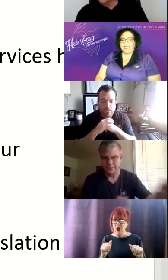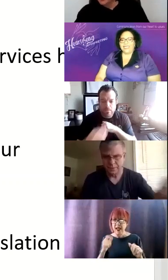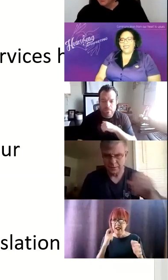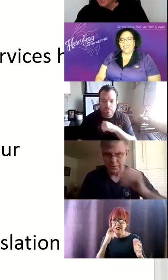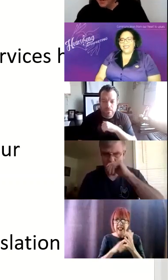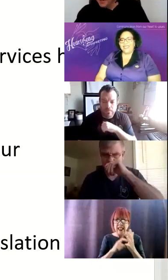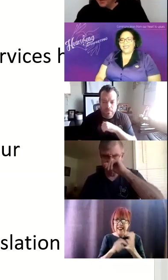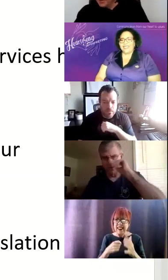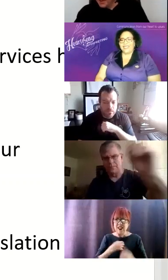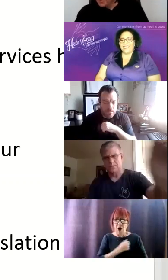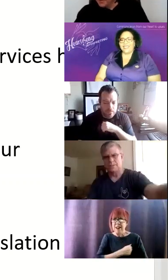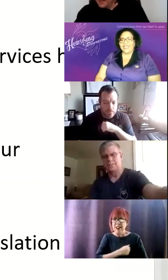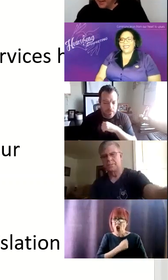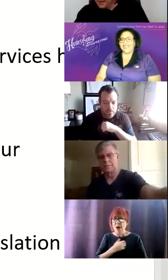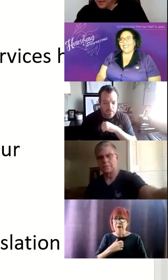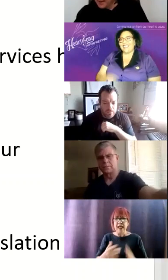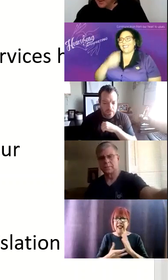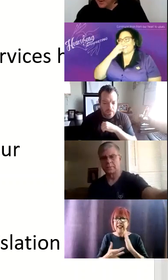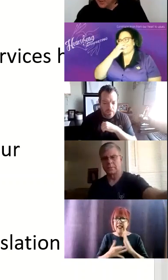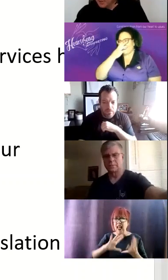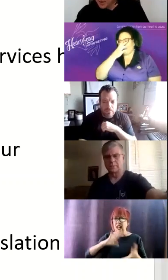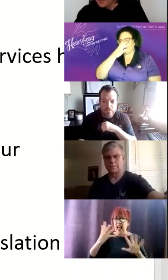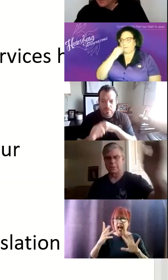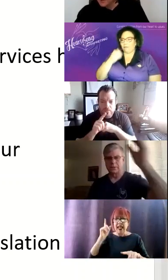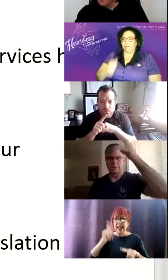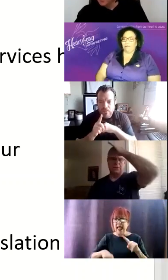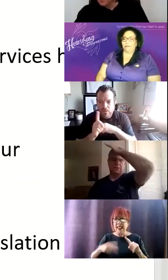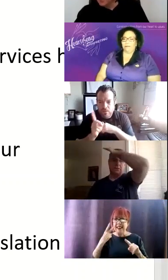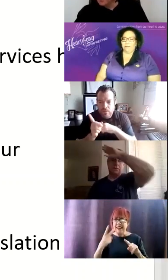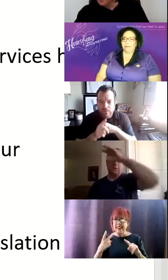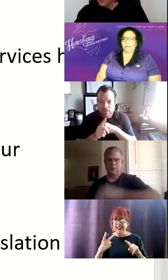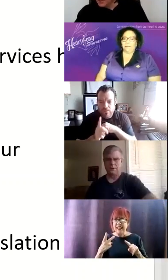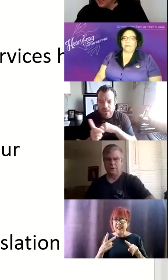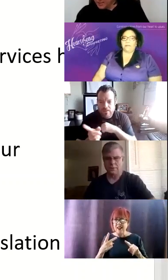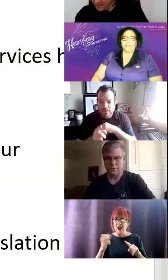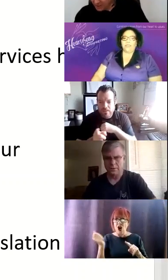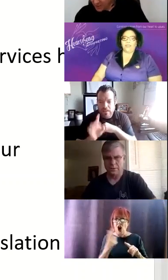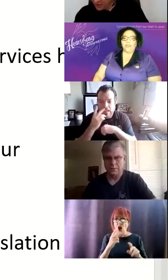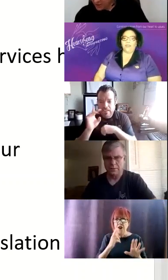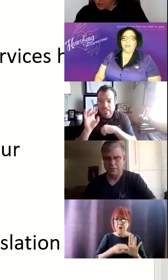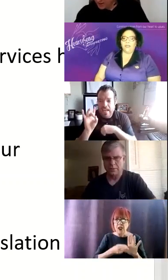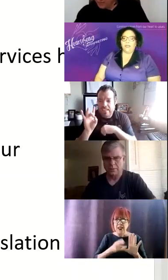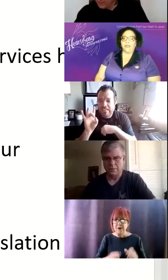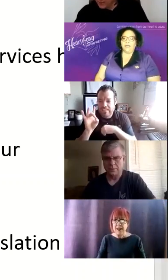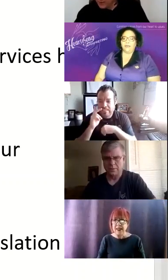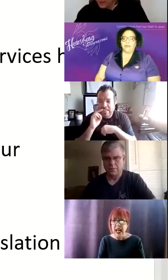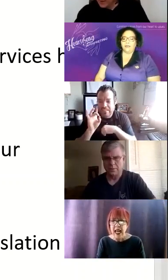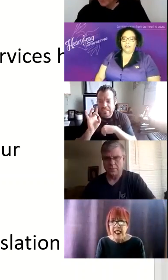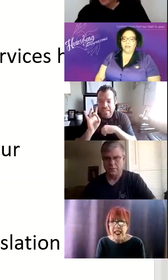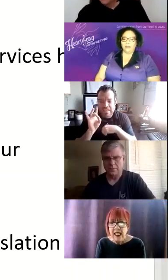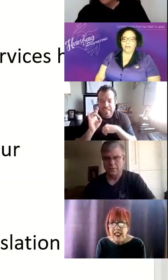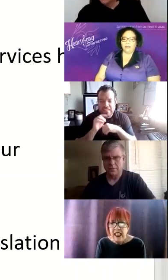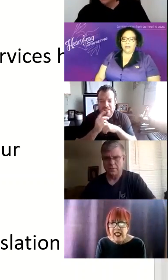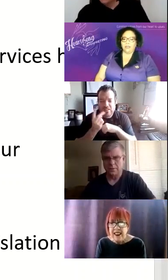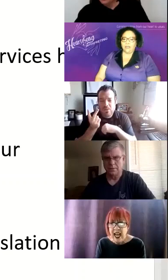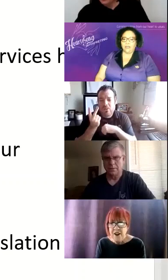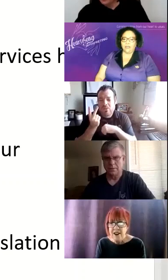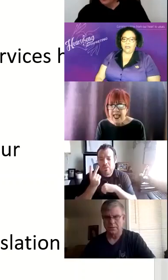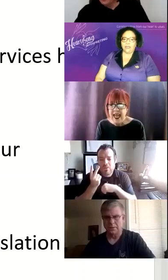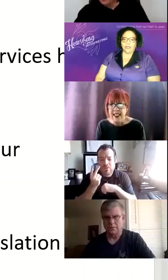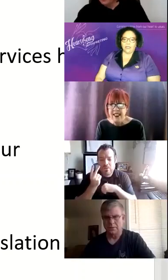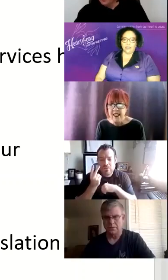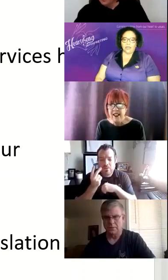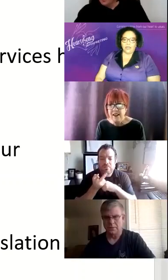apologize in advance if I haven't acknowledged your presence yet, but I do see that we have an Autumn in this group. Yeah,